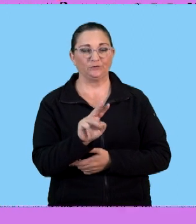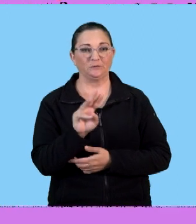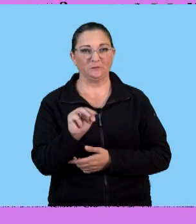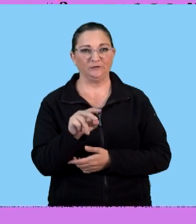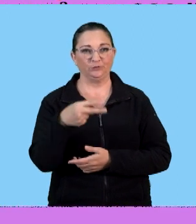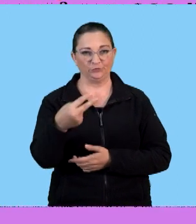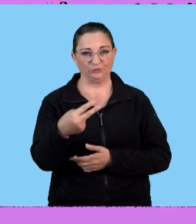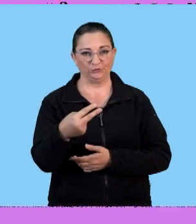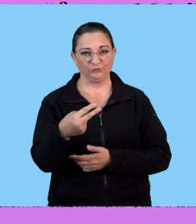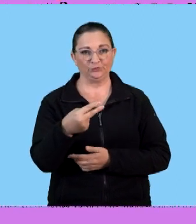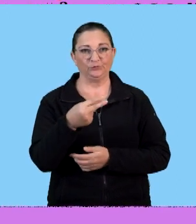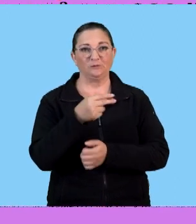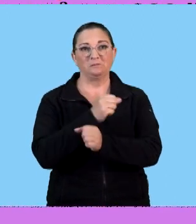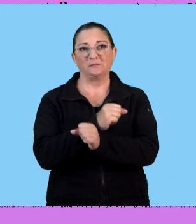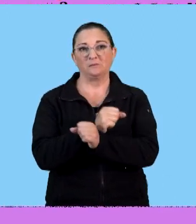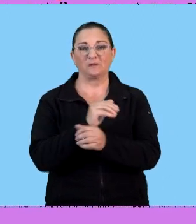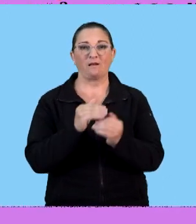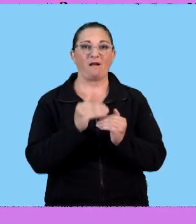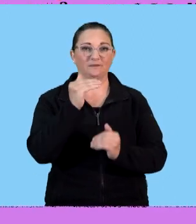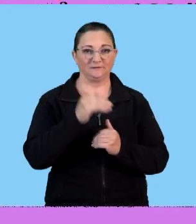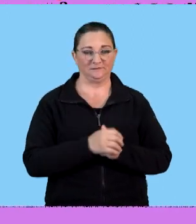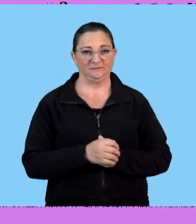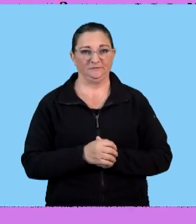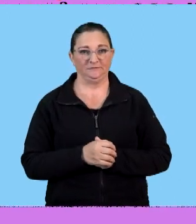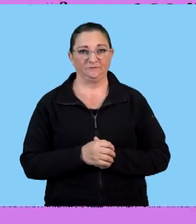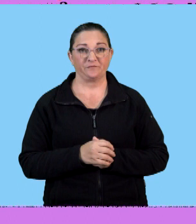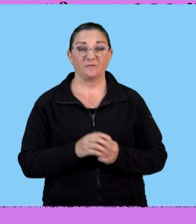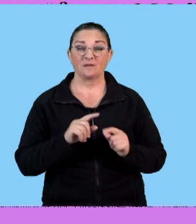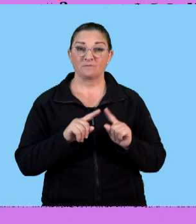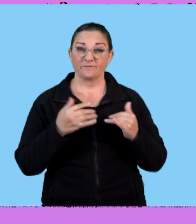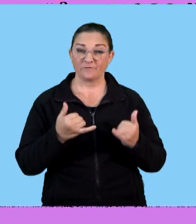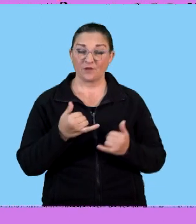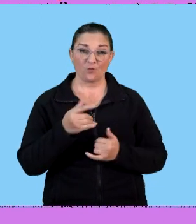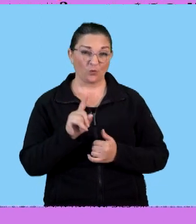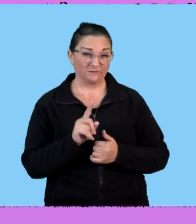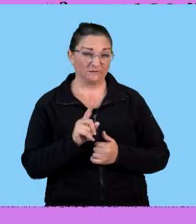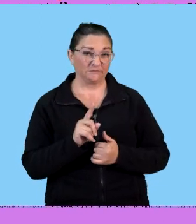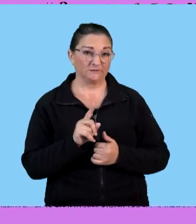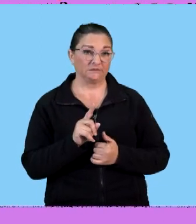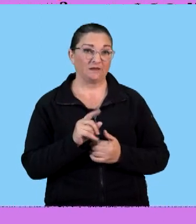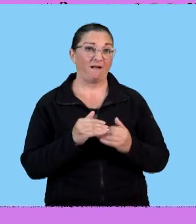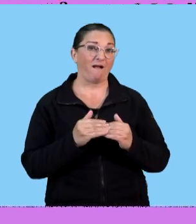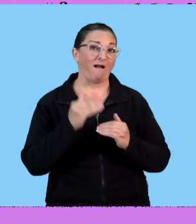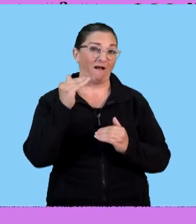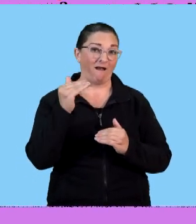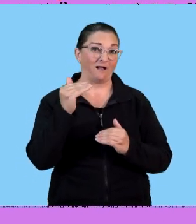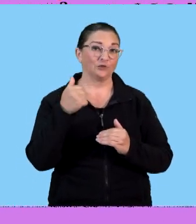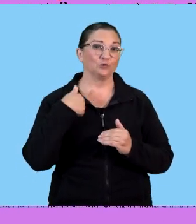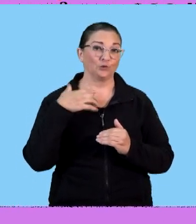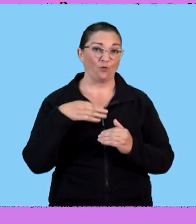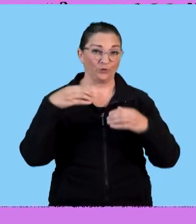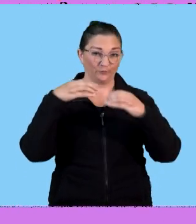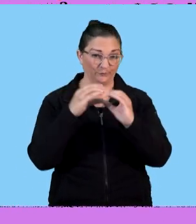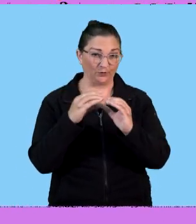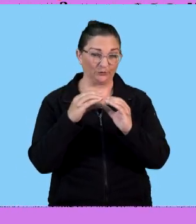18,09792 meters squared multiplied by my height. Okay, remember what I'll do now is I'll make height the subject of the